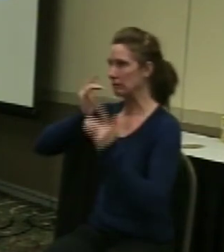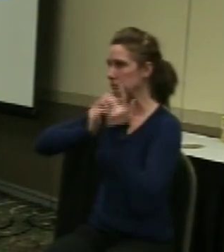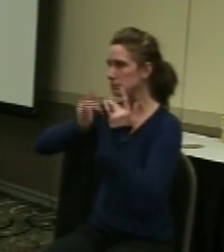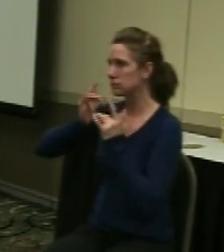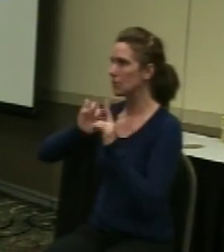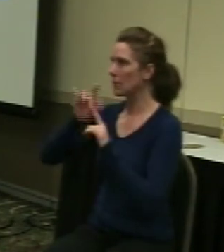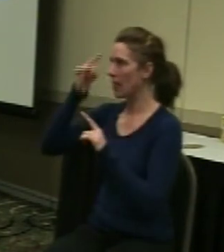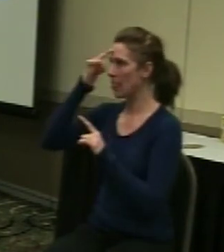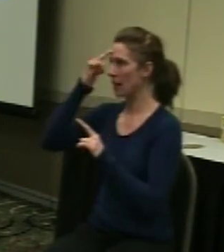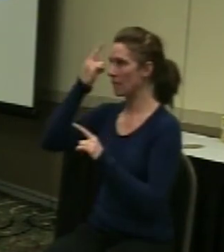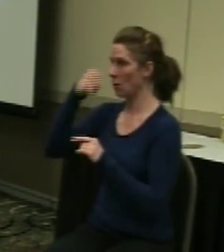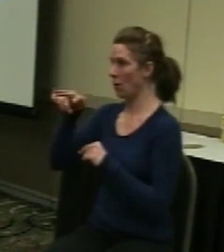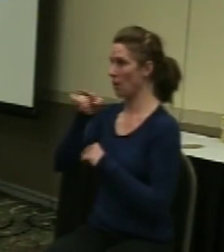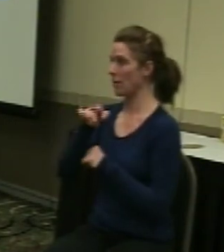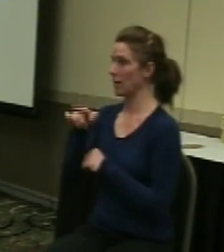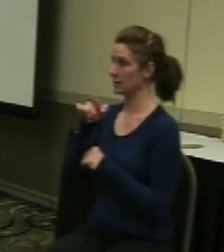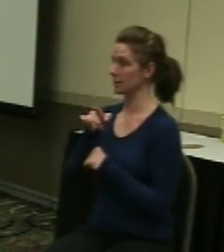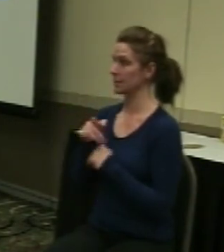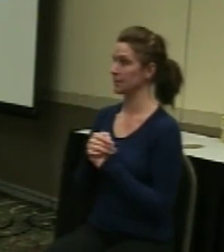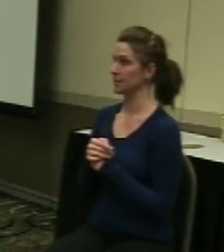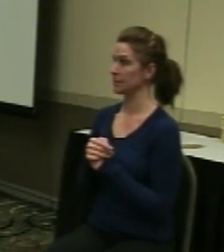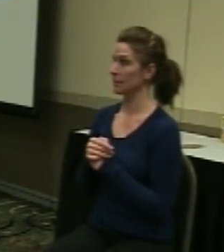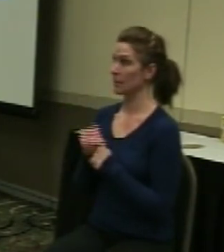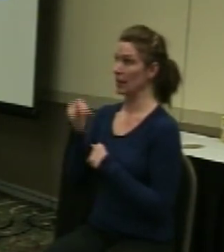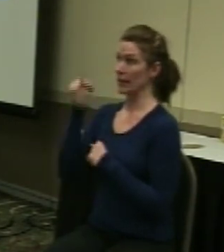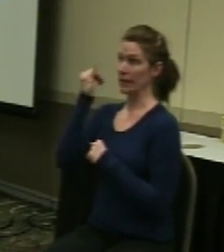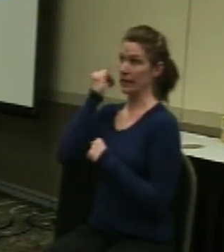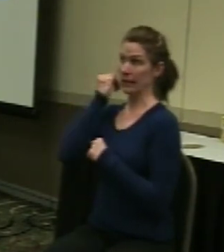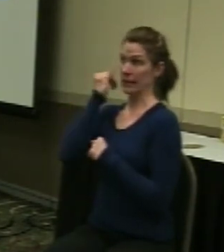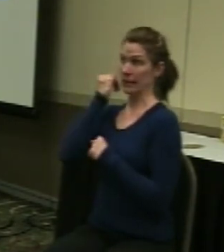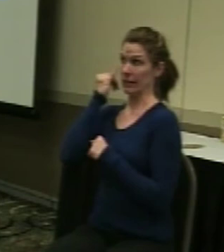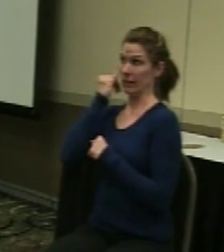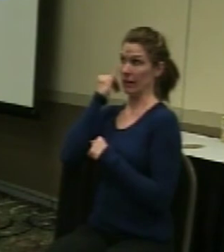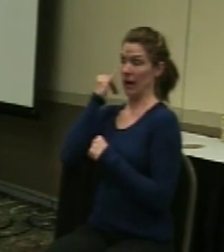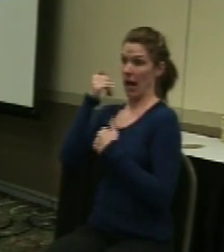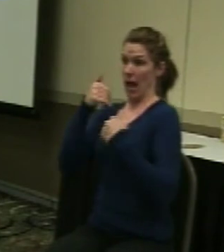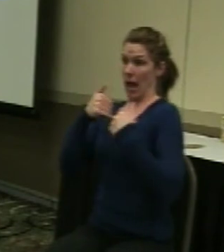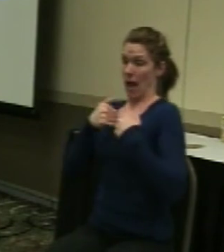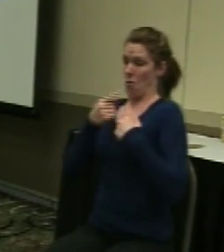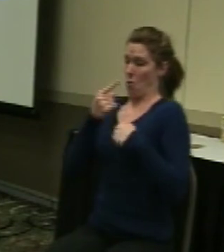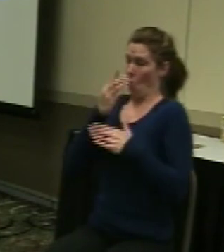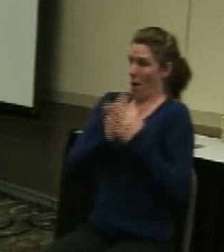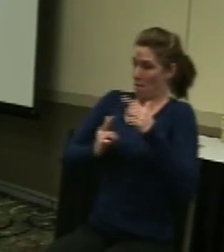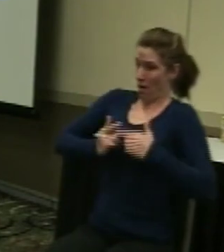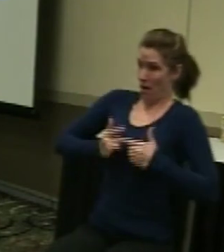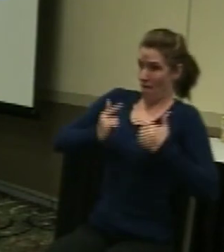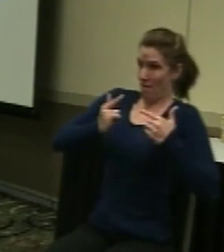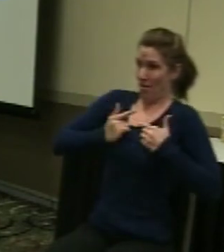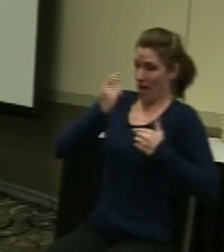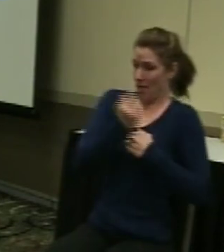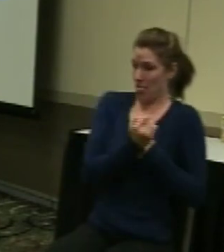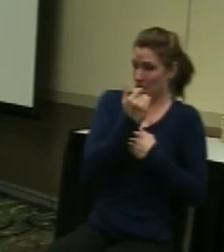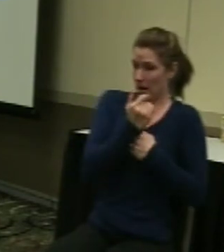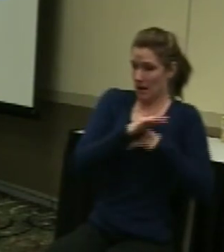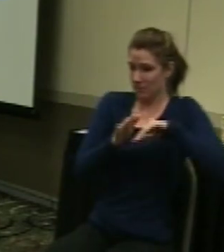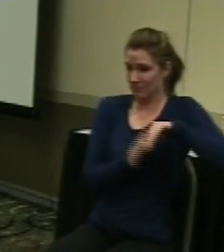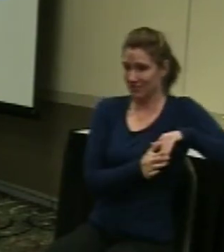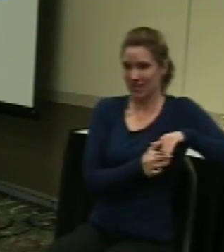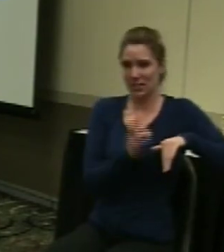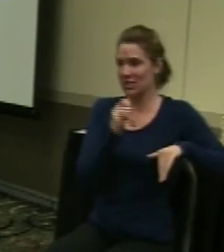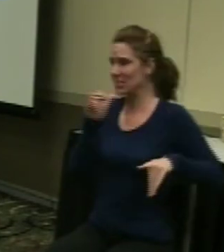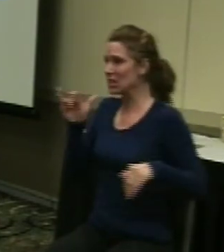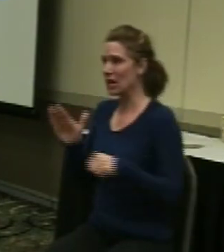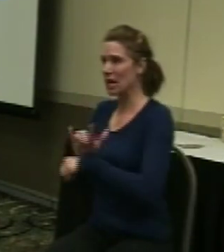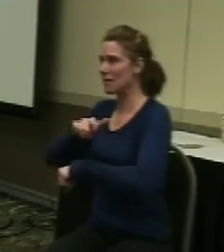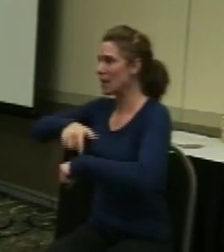some of us? Even if you sliced off one piece of our lives, you still wouldn't have enough time. Not